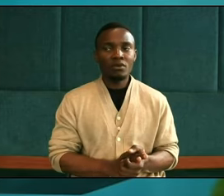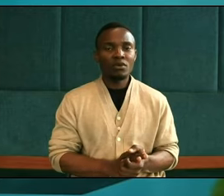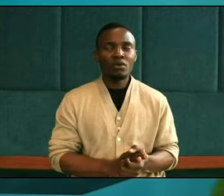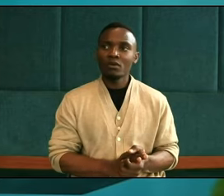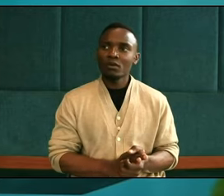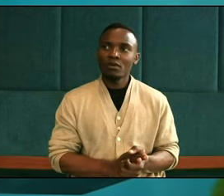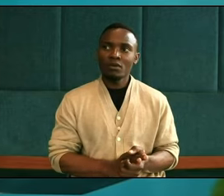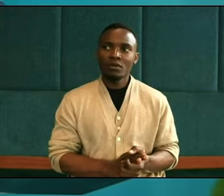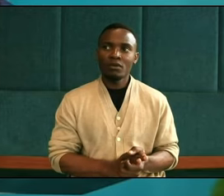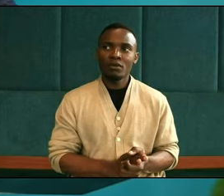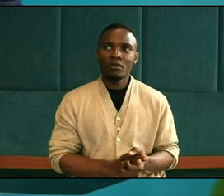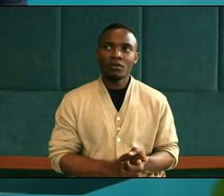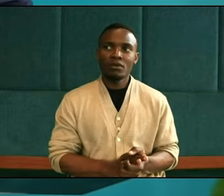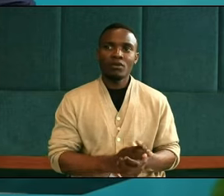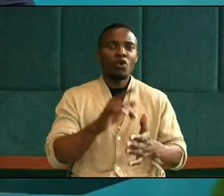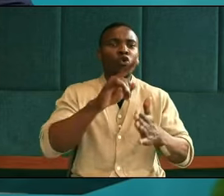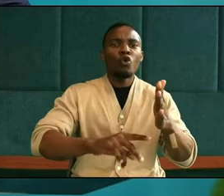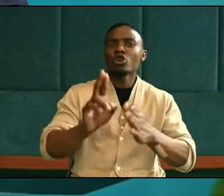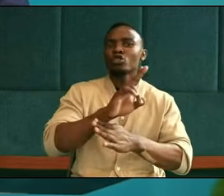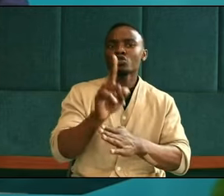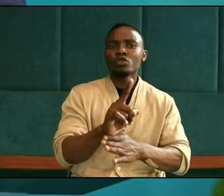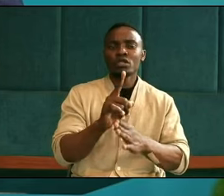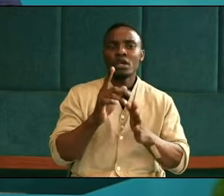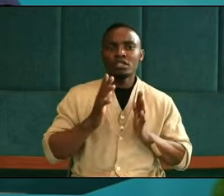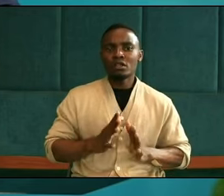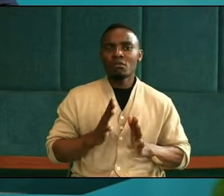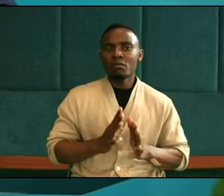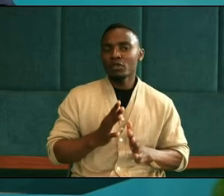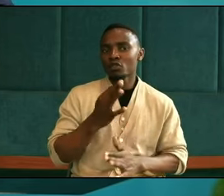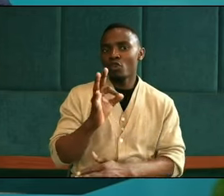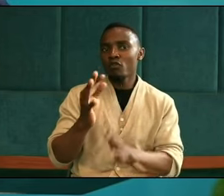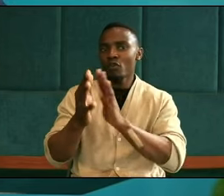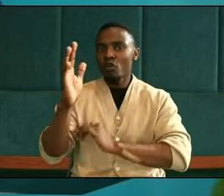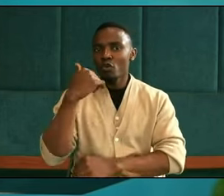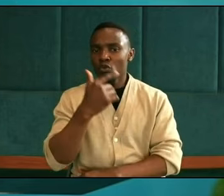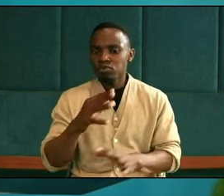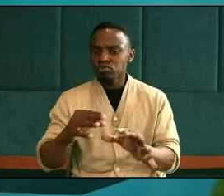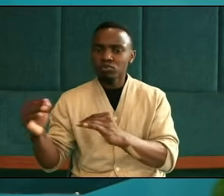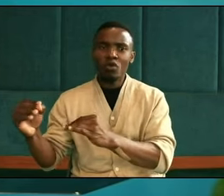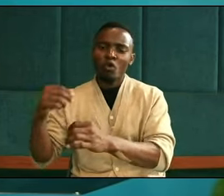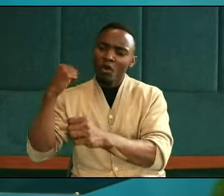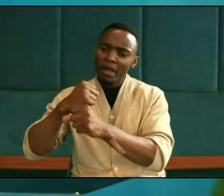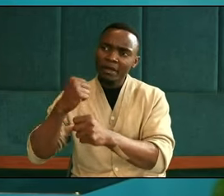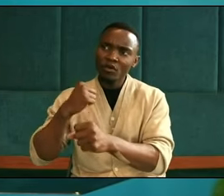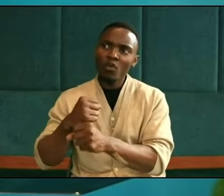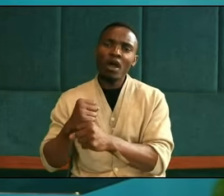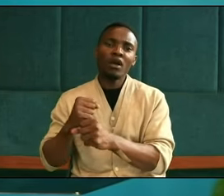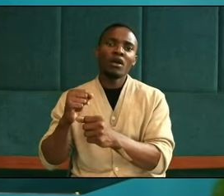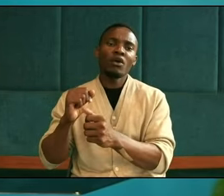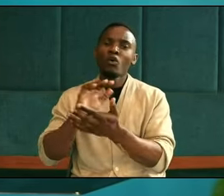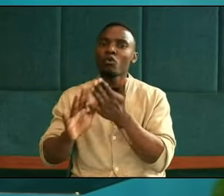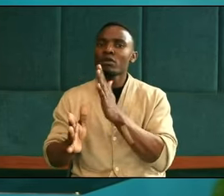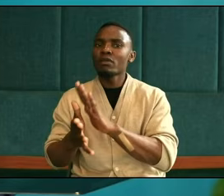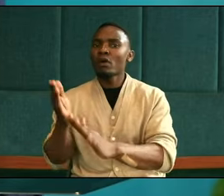God who dares to go against the grain and works without applause.